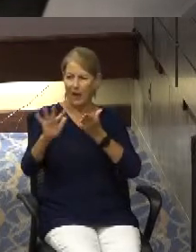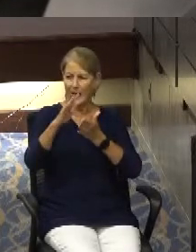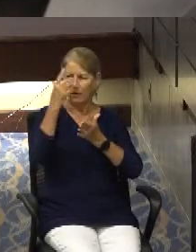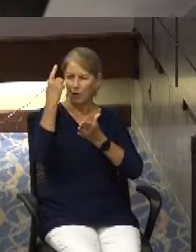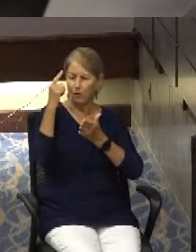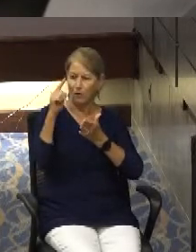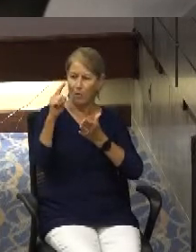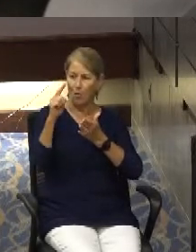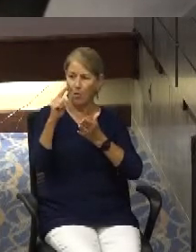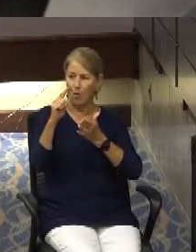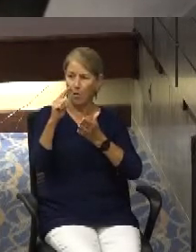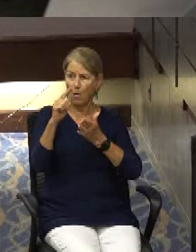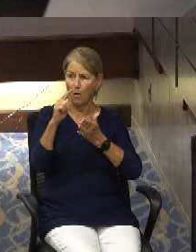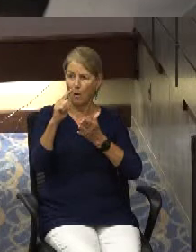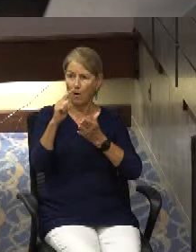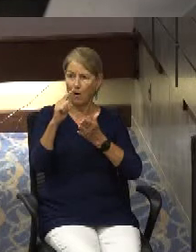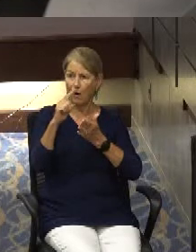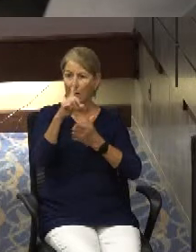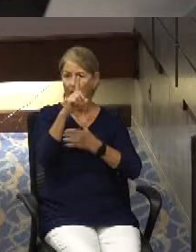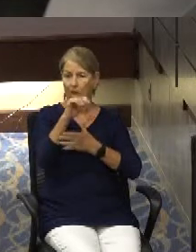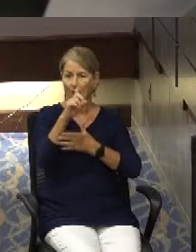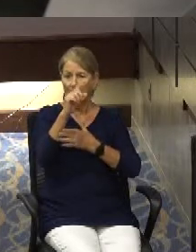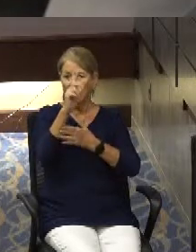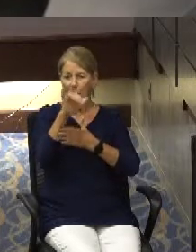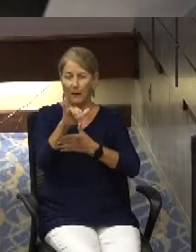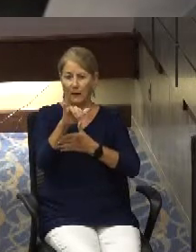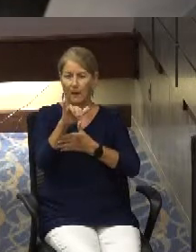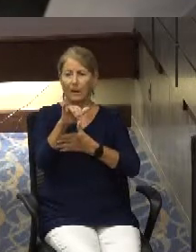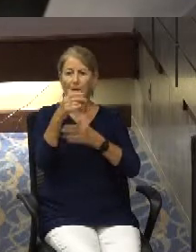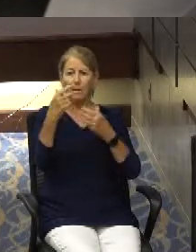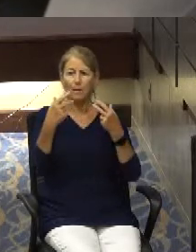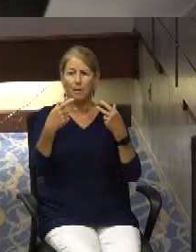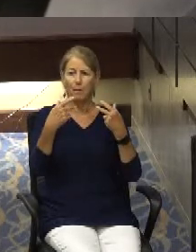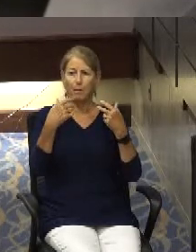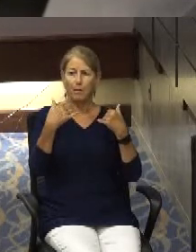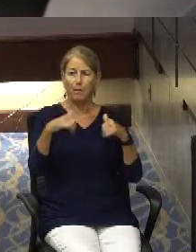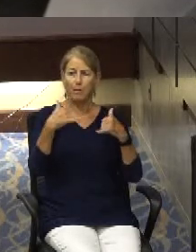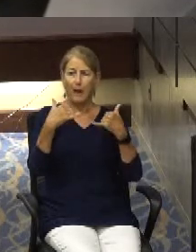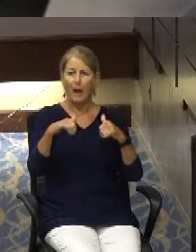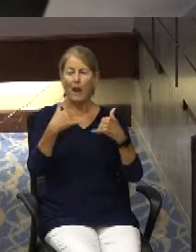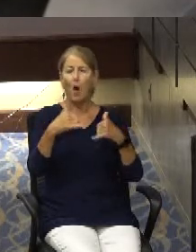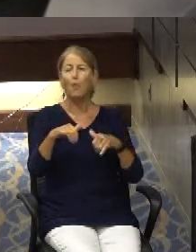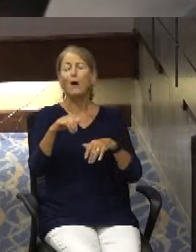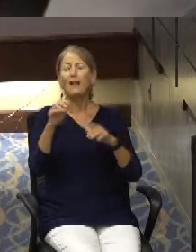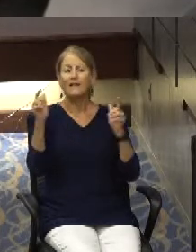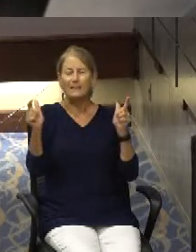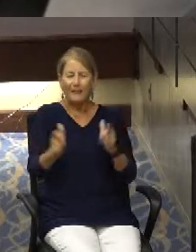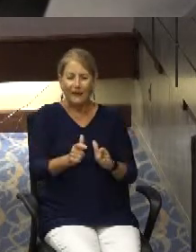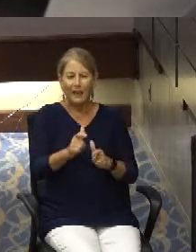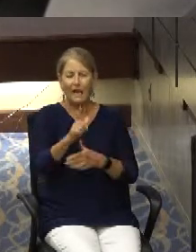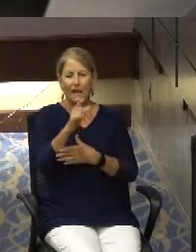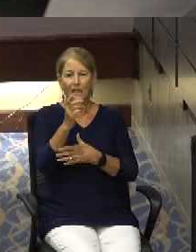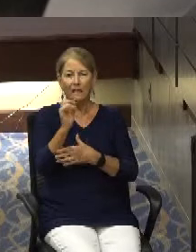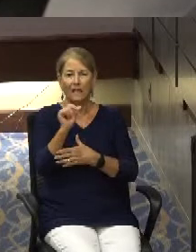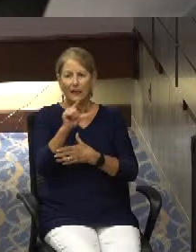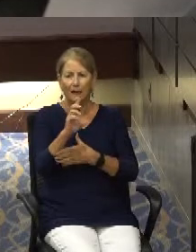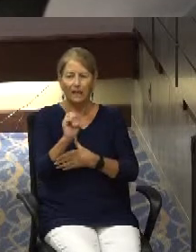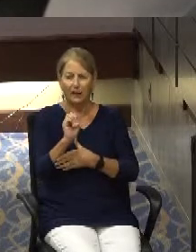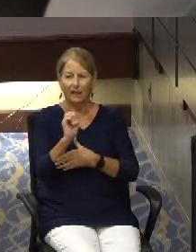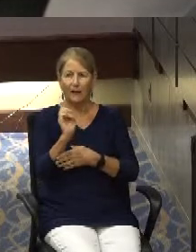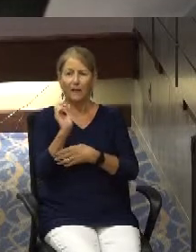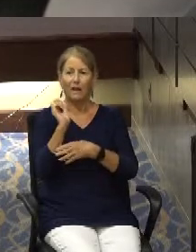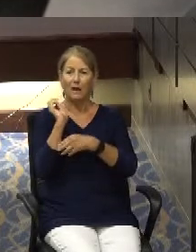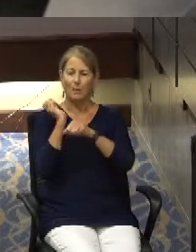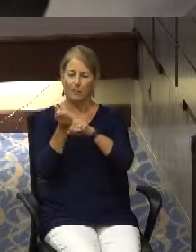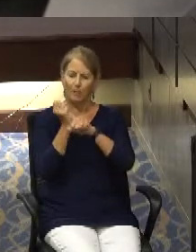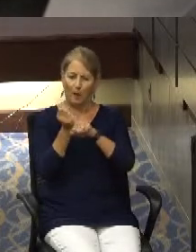League play, you know, because our Southern Little League is about to lose their place. So I was